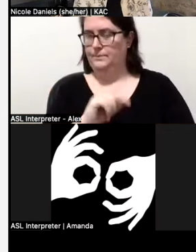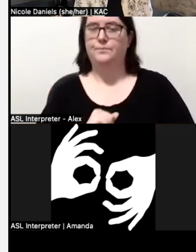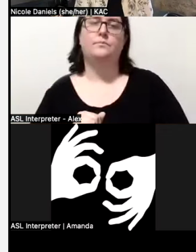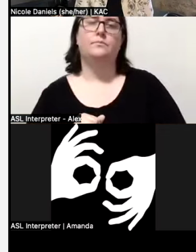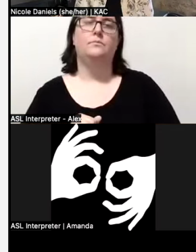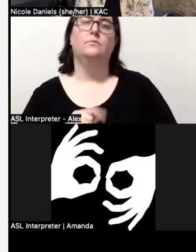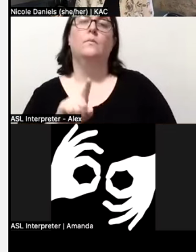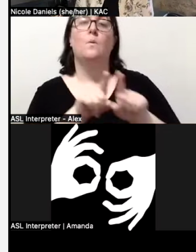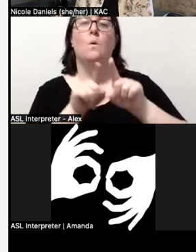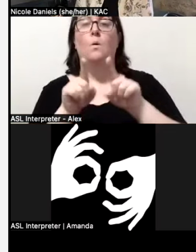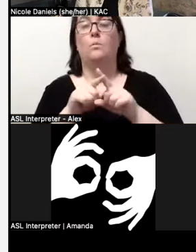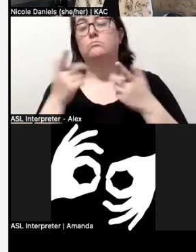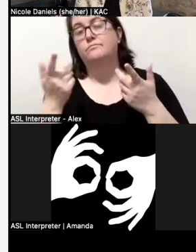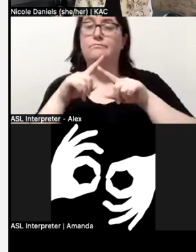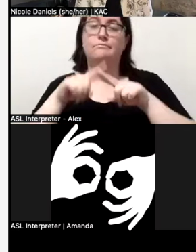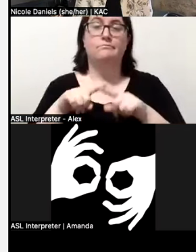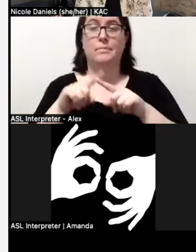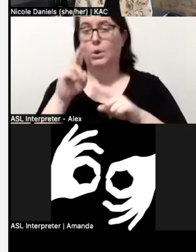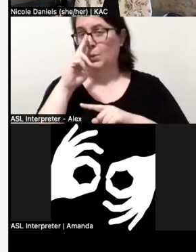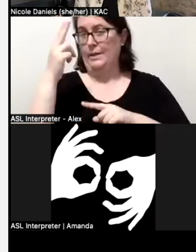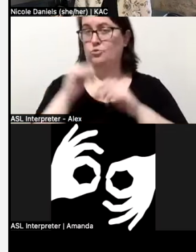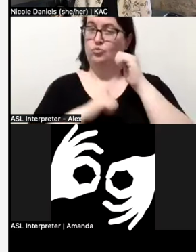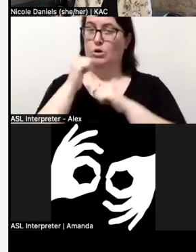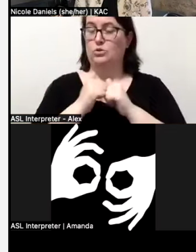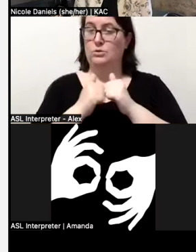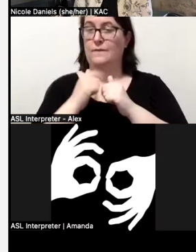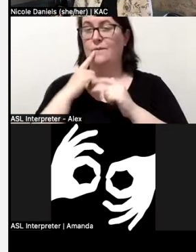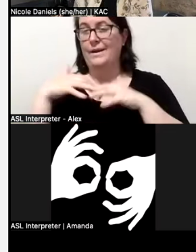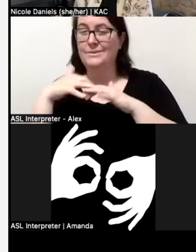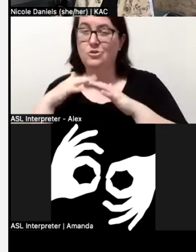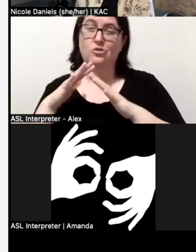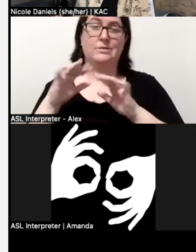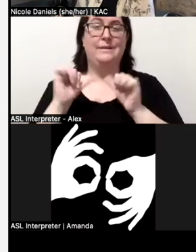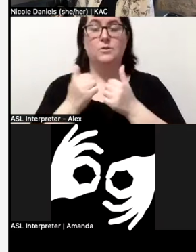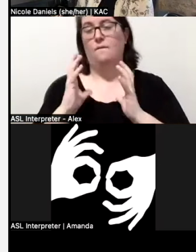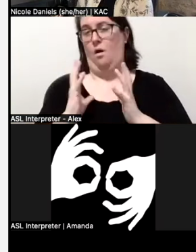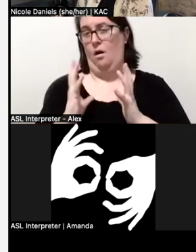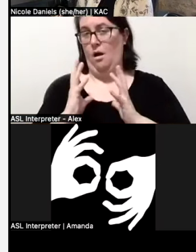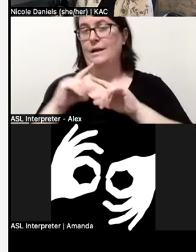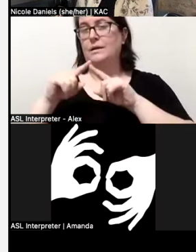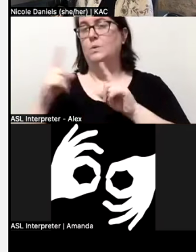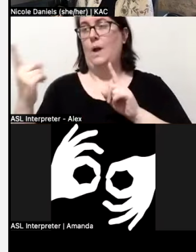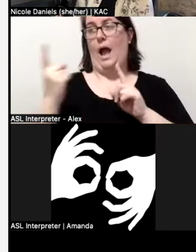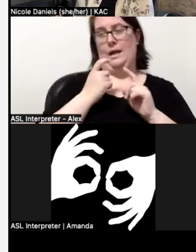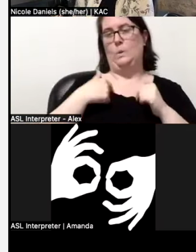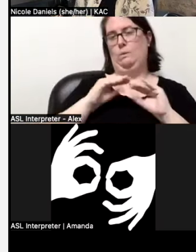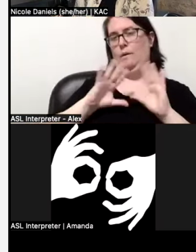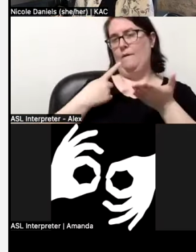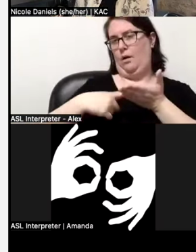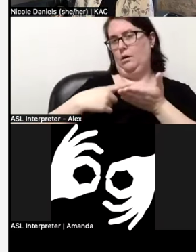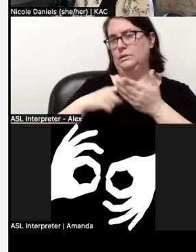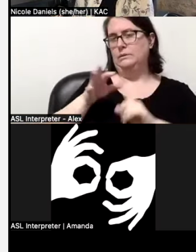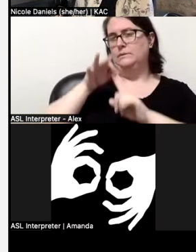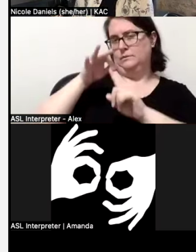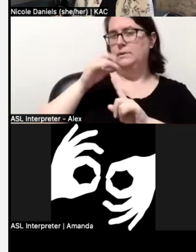Additionally, alternative structures may be considered to facilitate Indigenous agency at the discretion of the KAC and the City of Kingston. So if